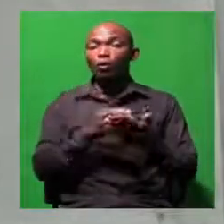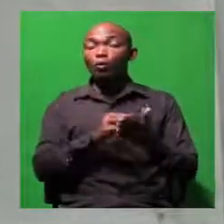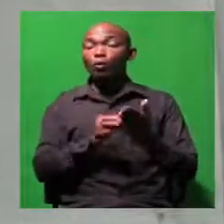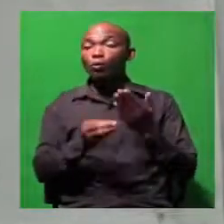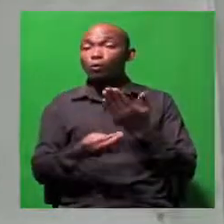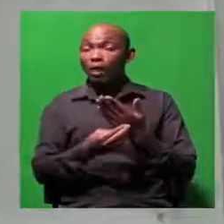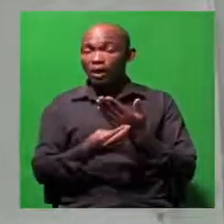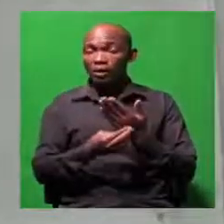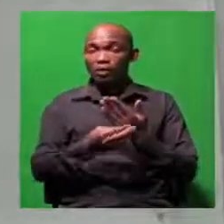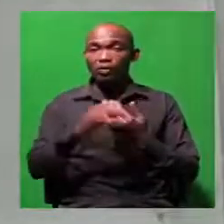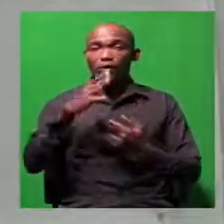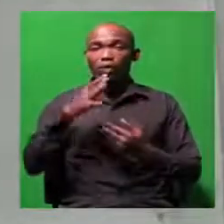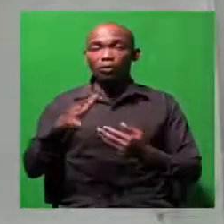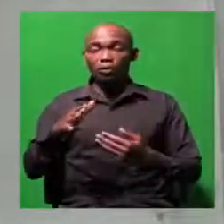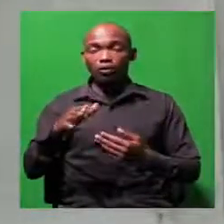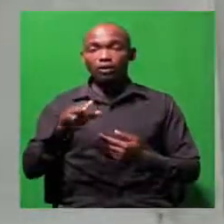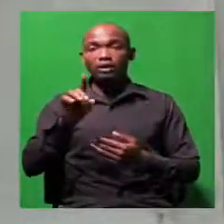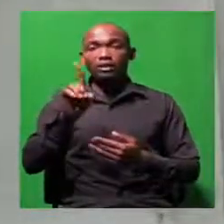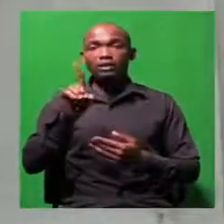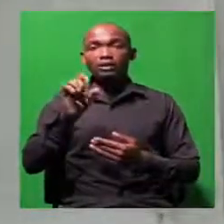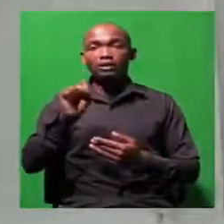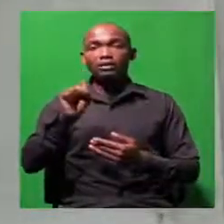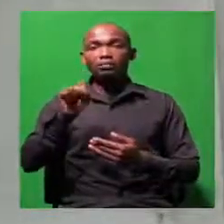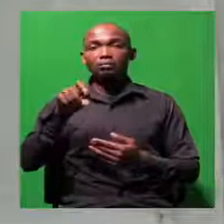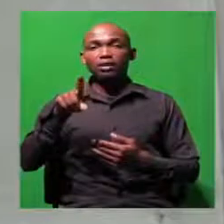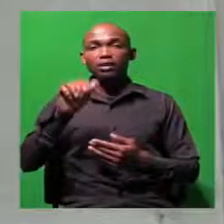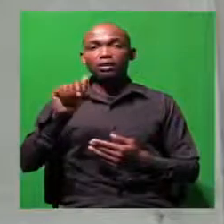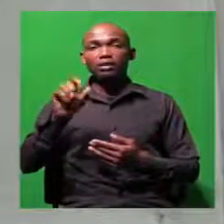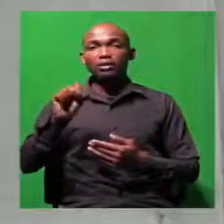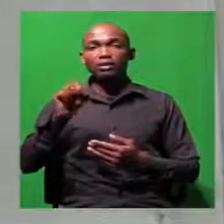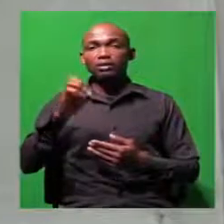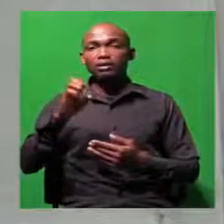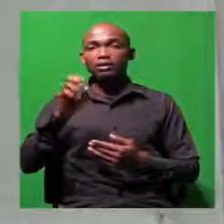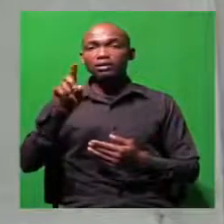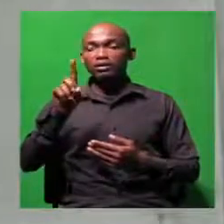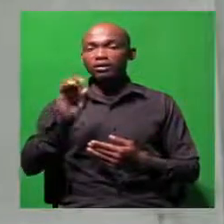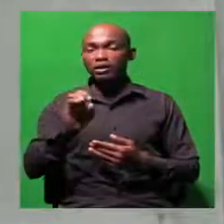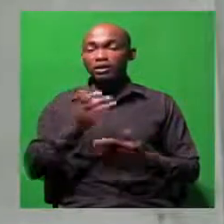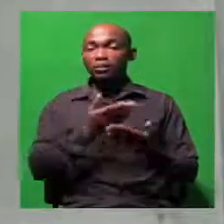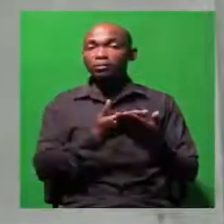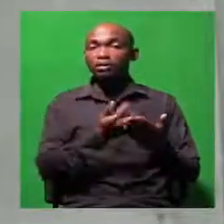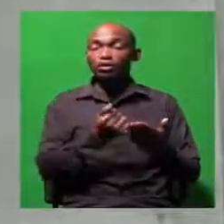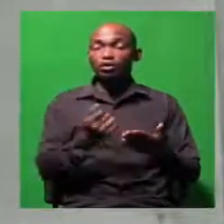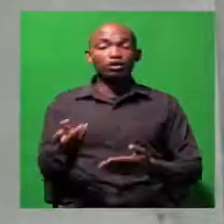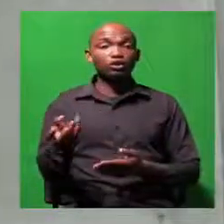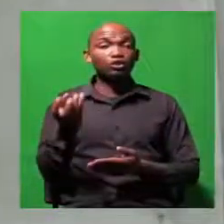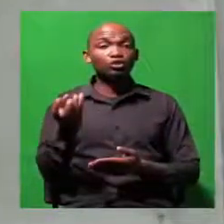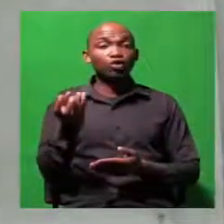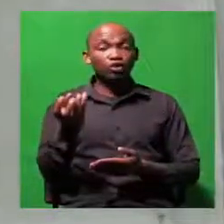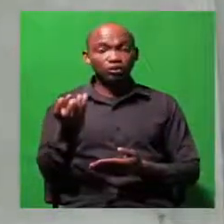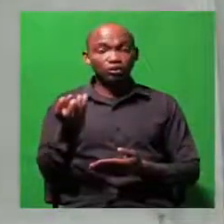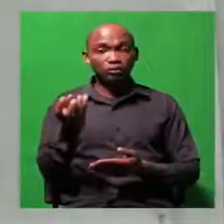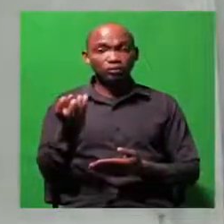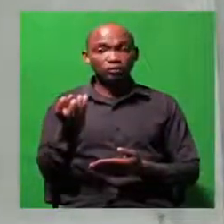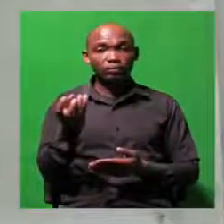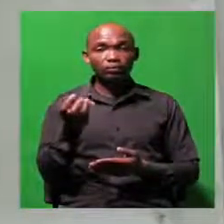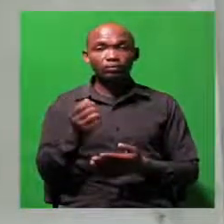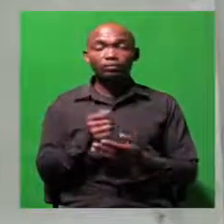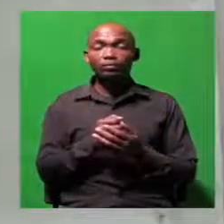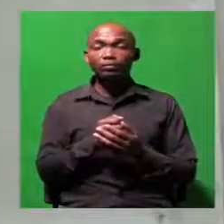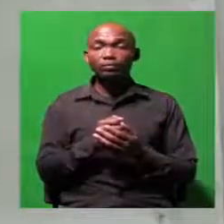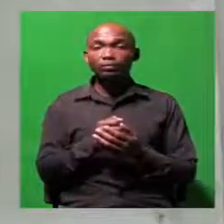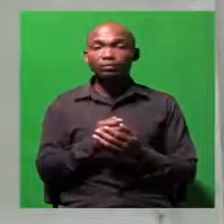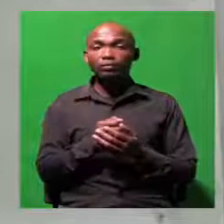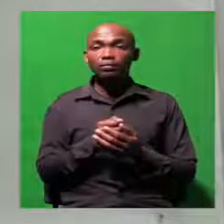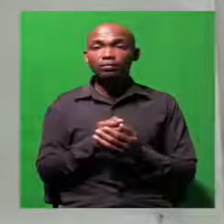Here, why is the water in the can displaced when the stone is immersed? This is because